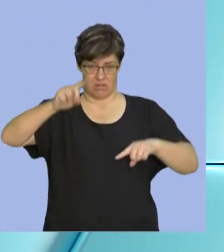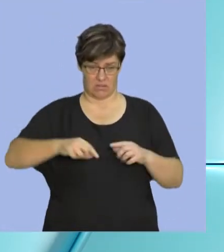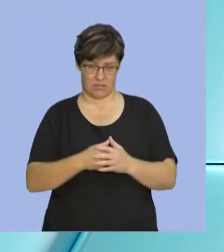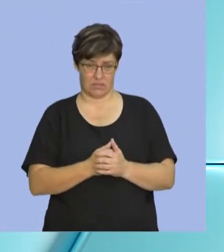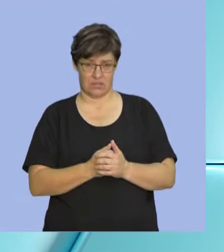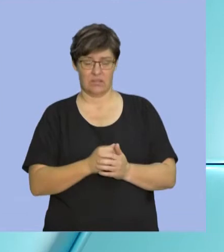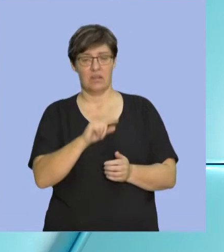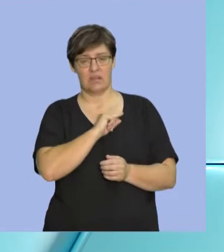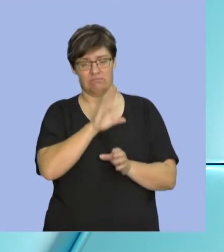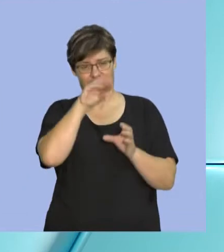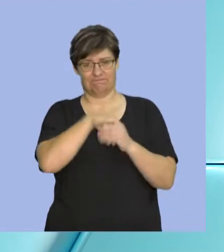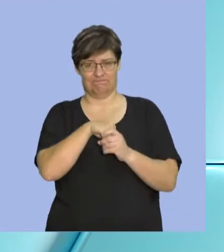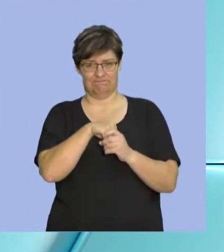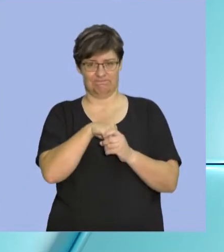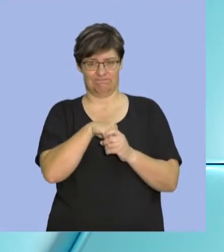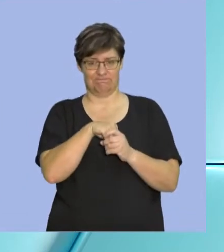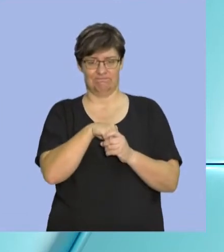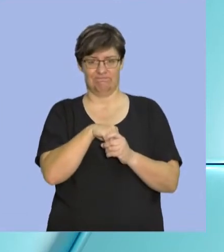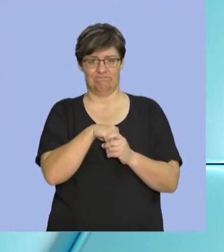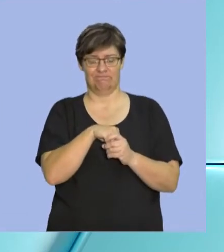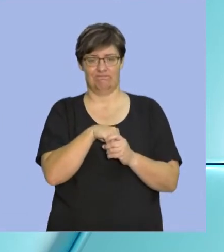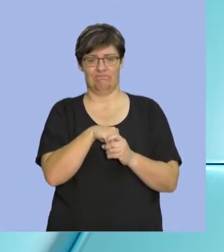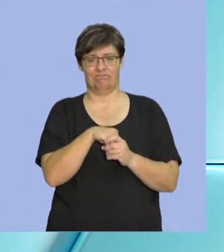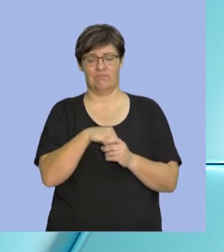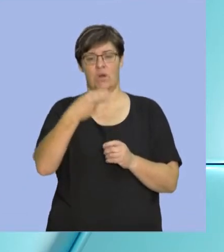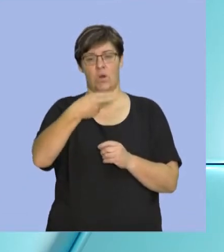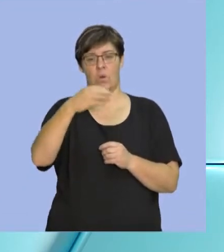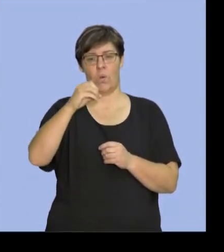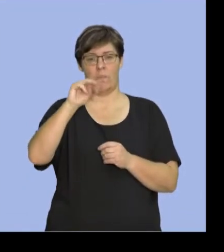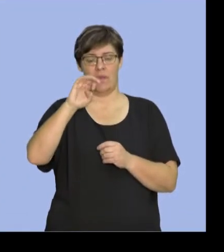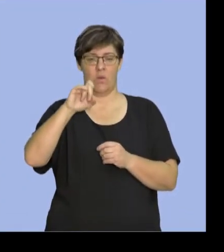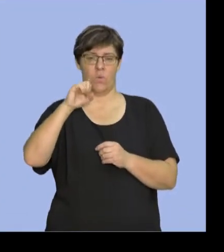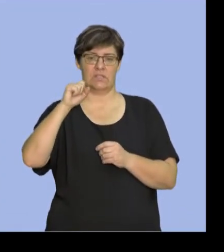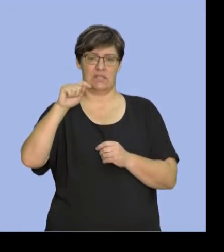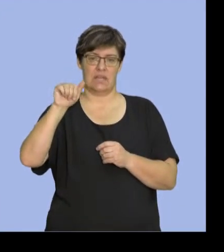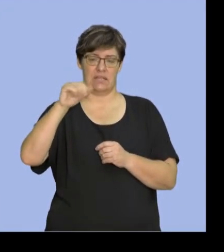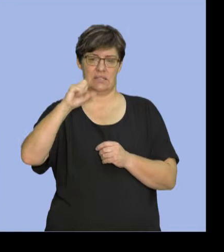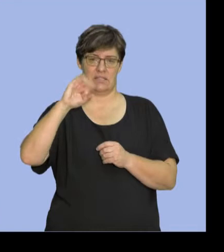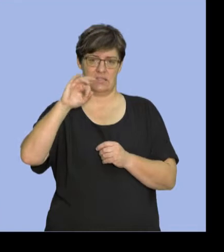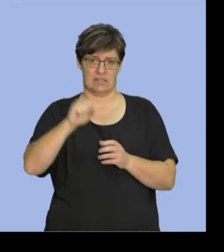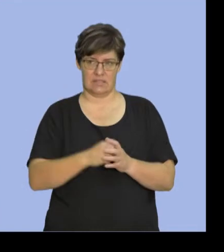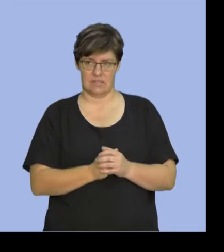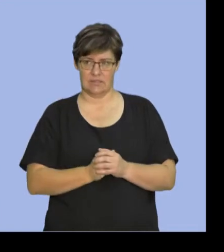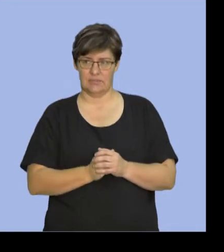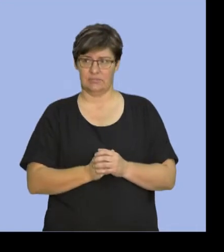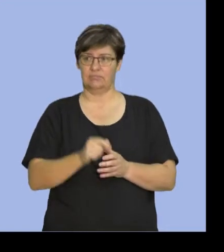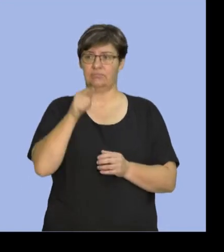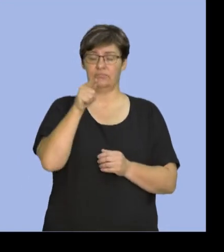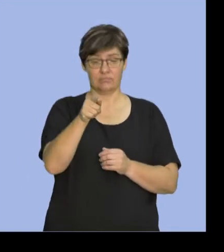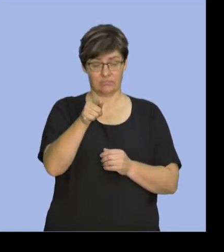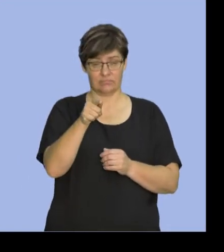of what we could refer to as homeostasis. Right. So again, as